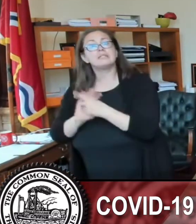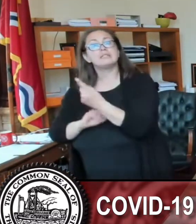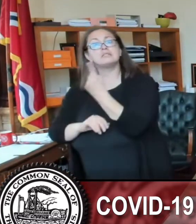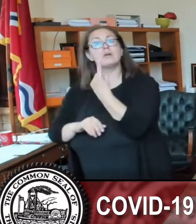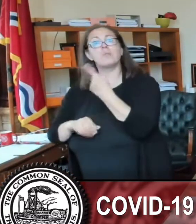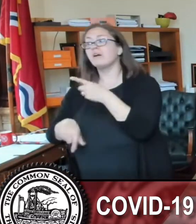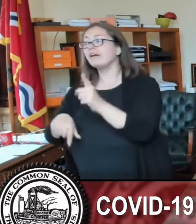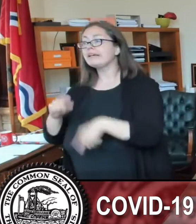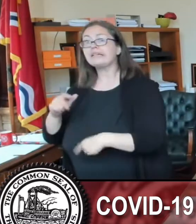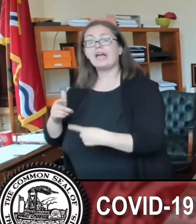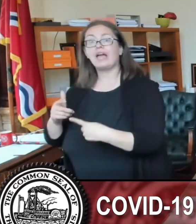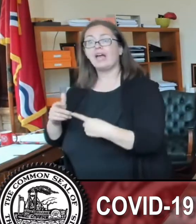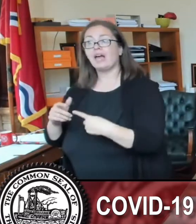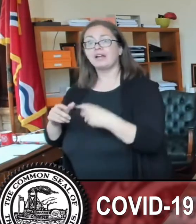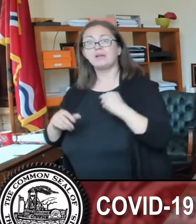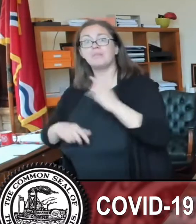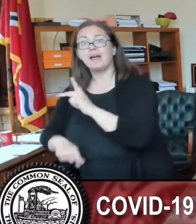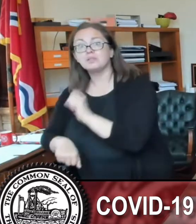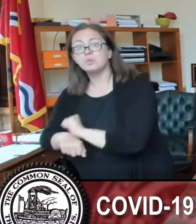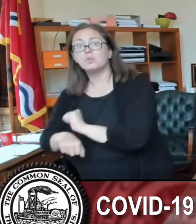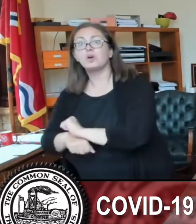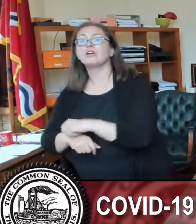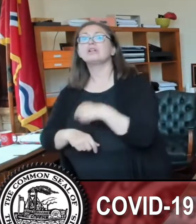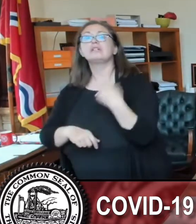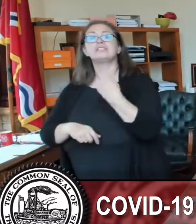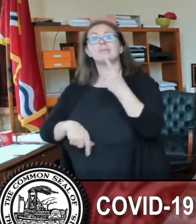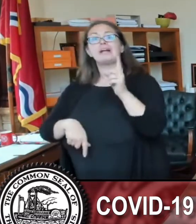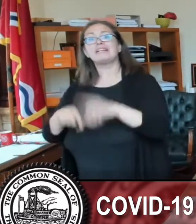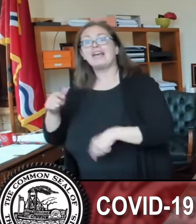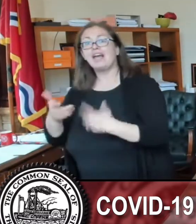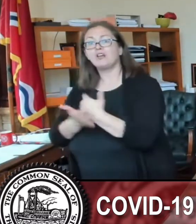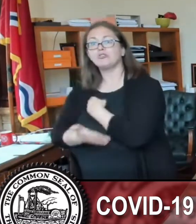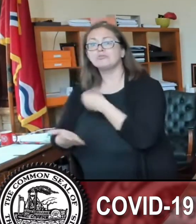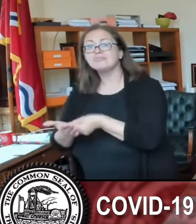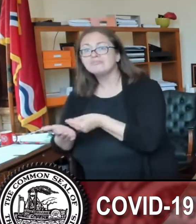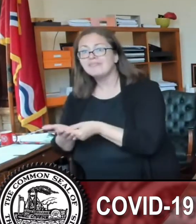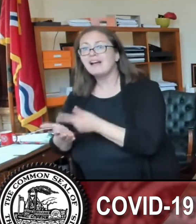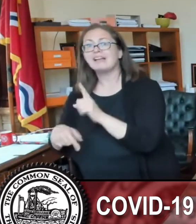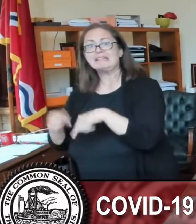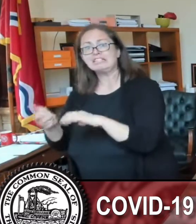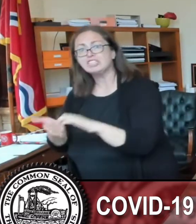earn a paycheck. So, gotta wear a mask, folks.